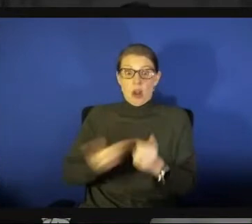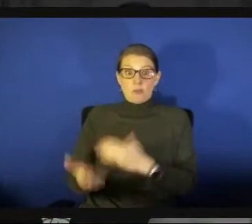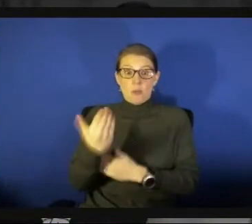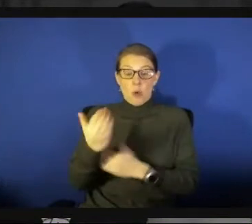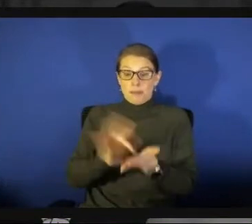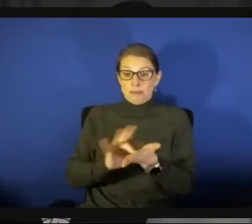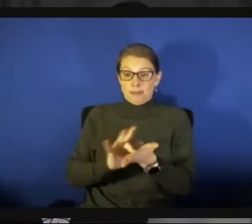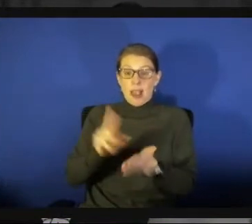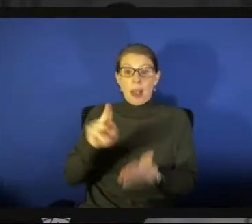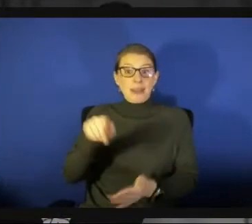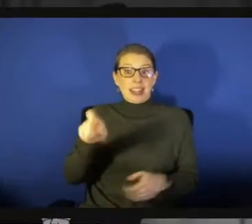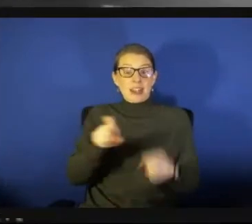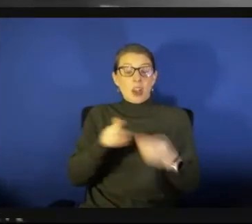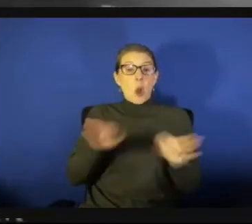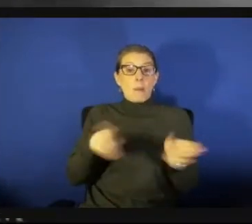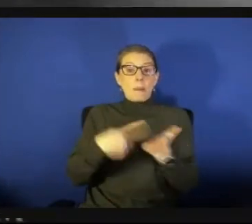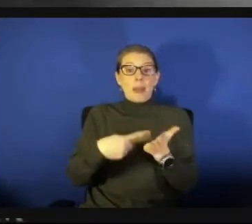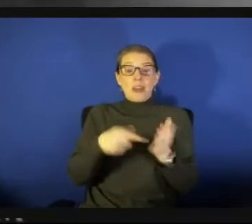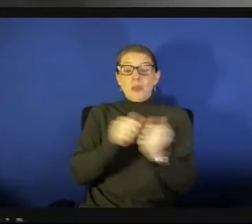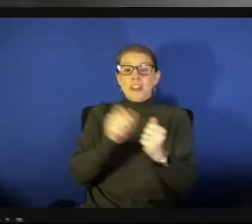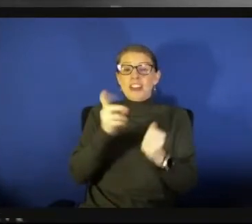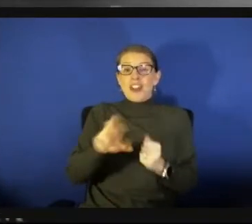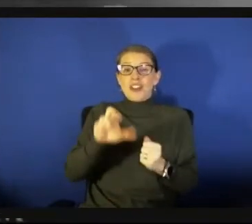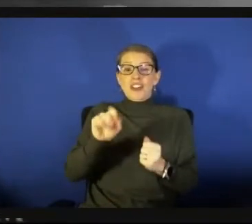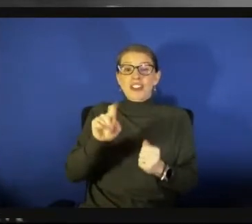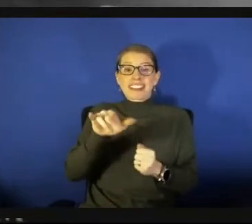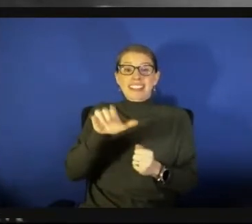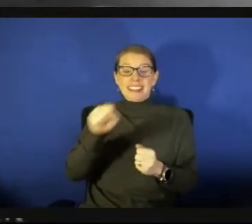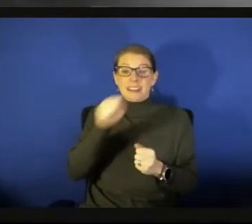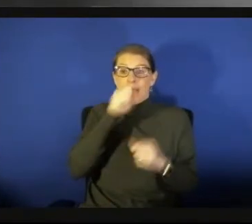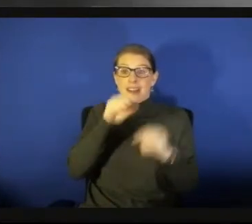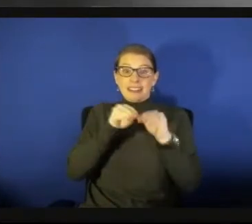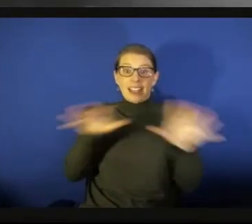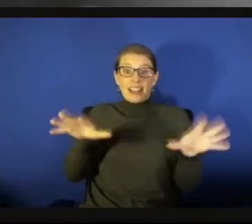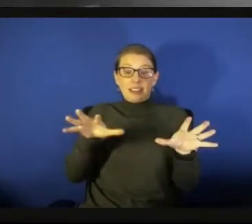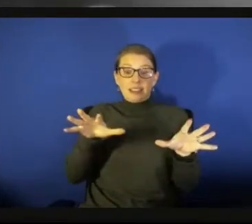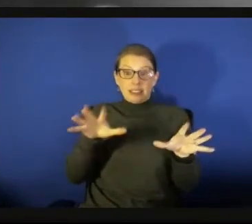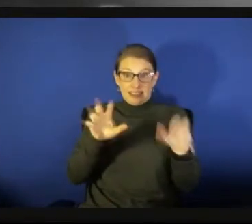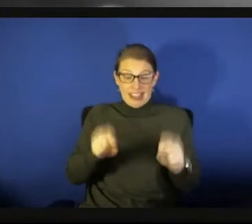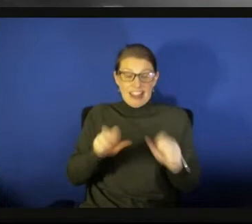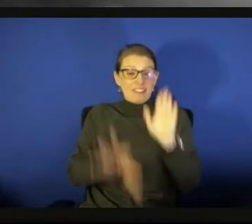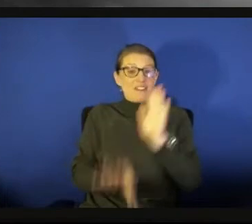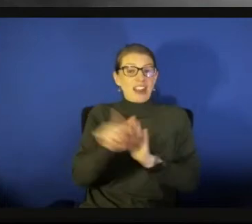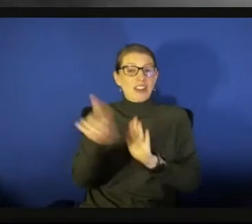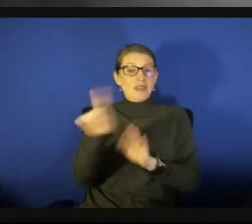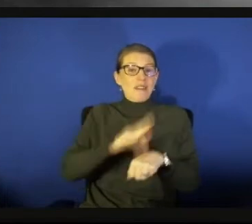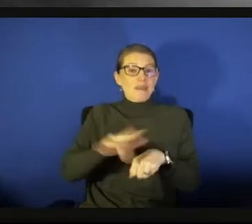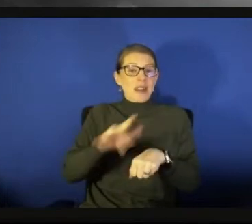mics with Dr. Stites podcasts. Now everywhere podcasts are available.